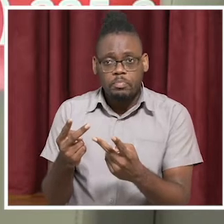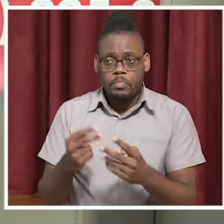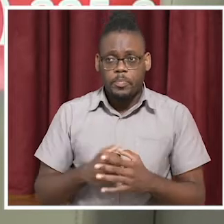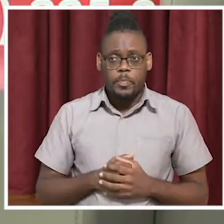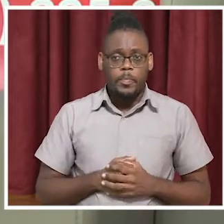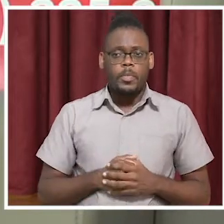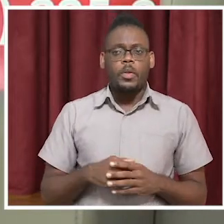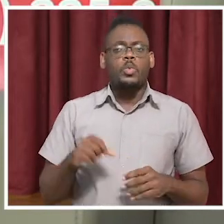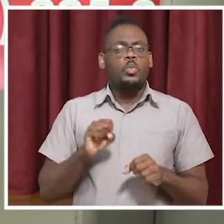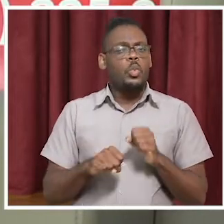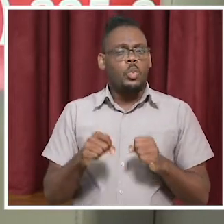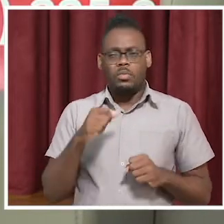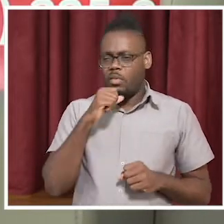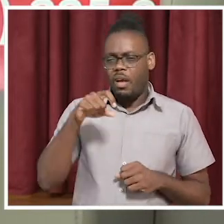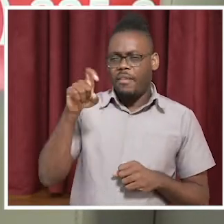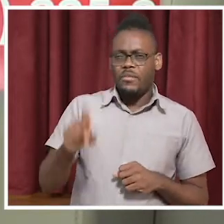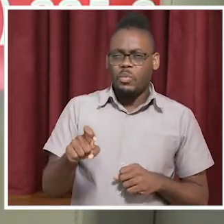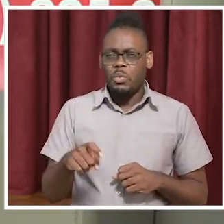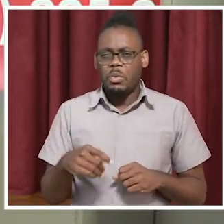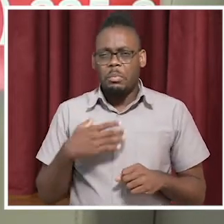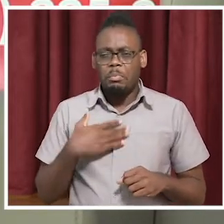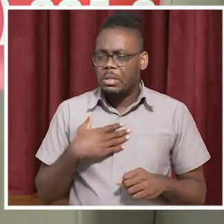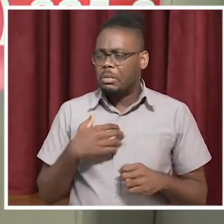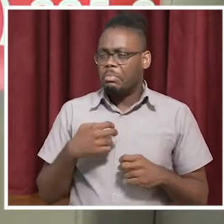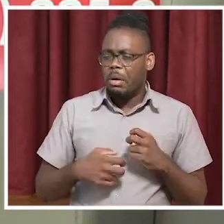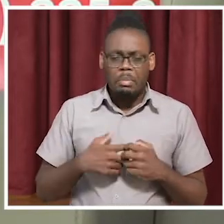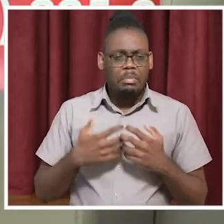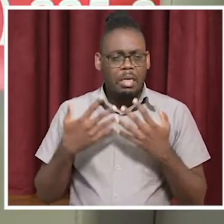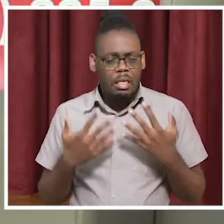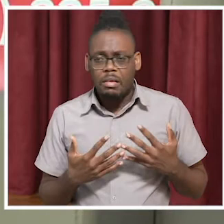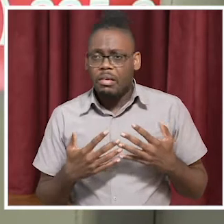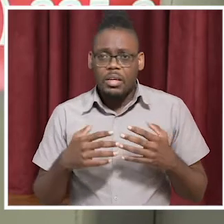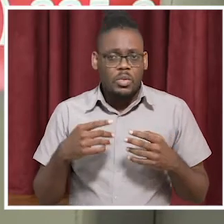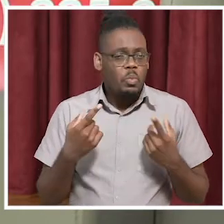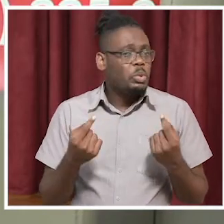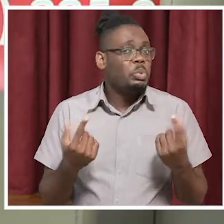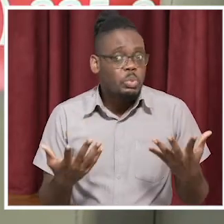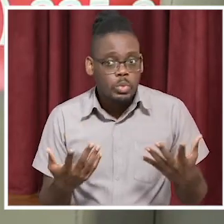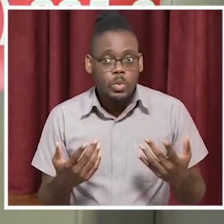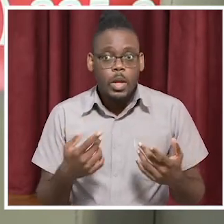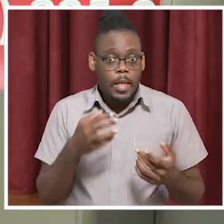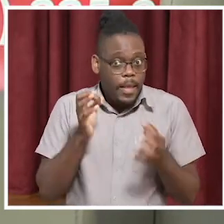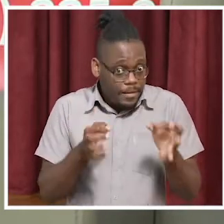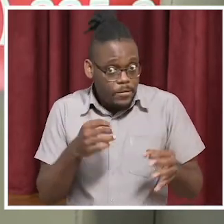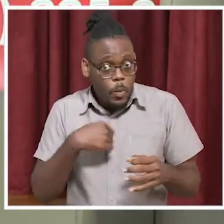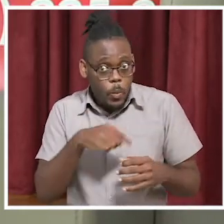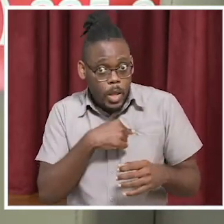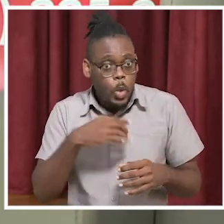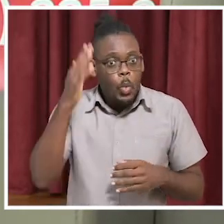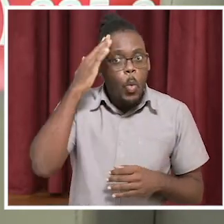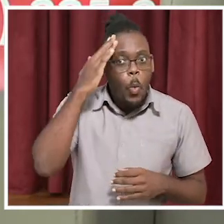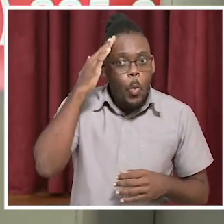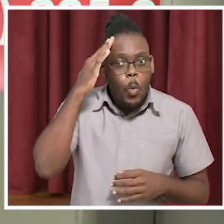impacted and sit and wonder, what do I do now? Where do I go? Once we know that something has happened in a particular